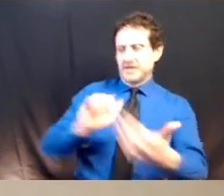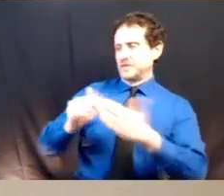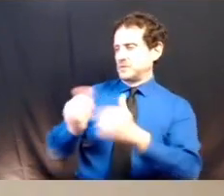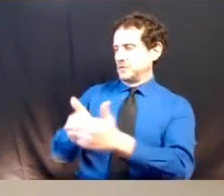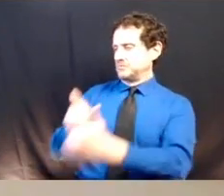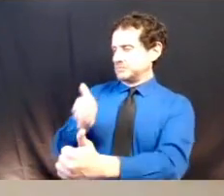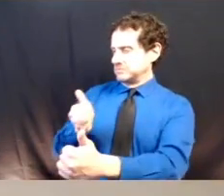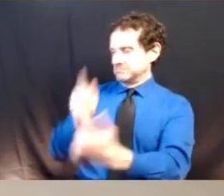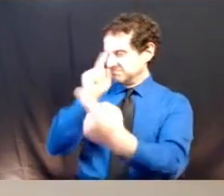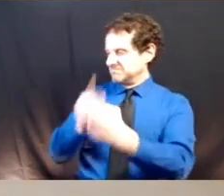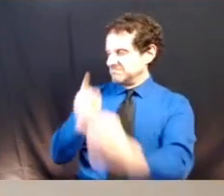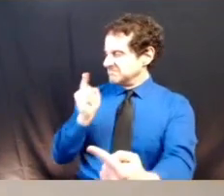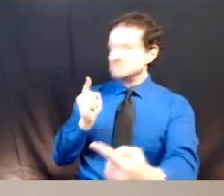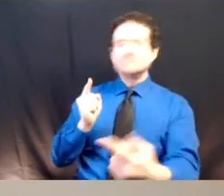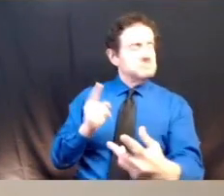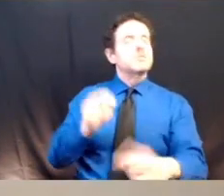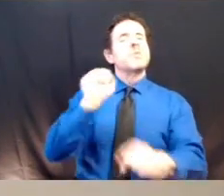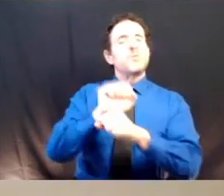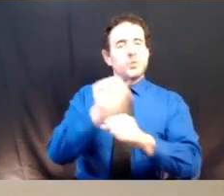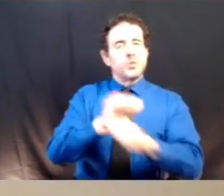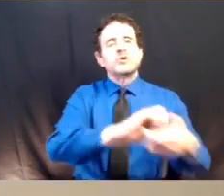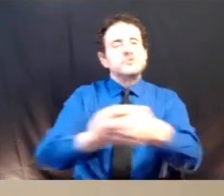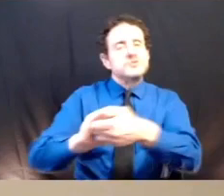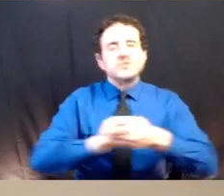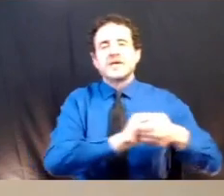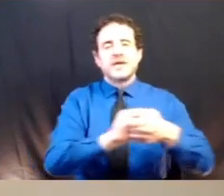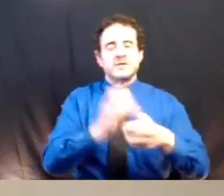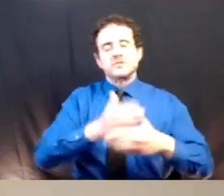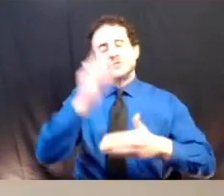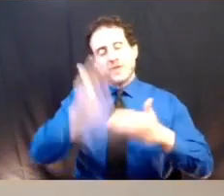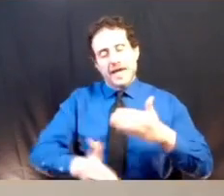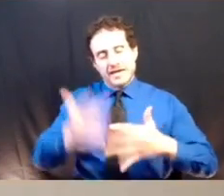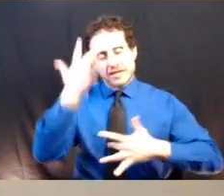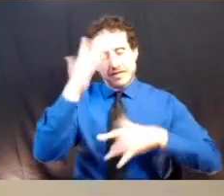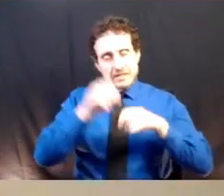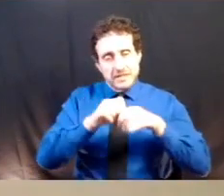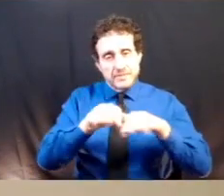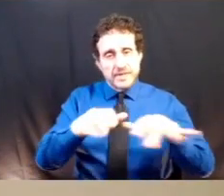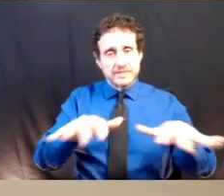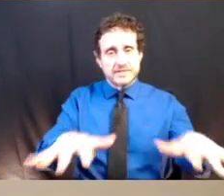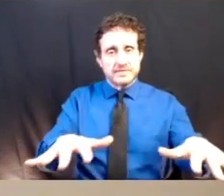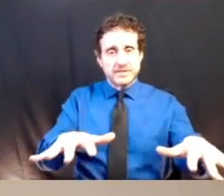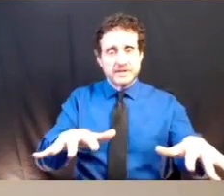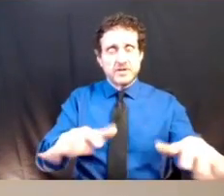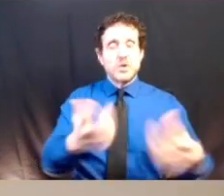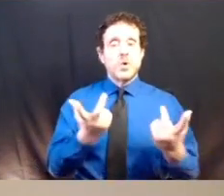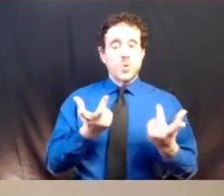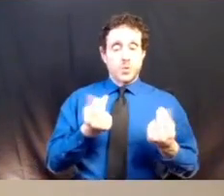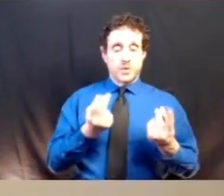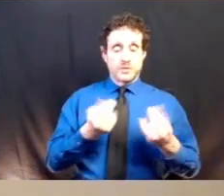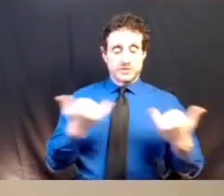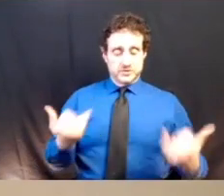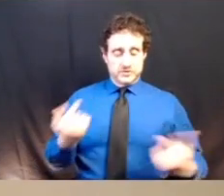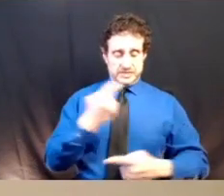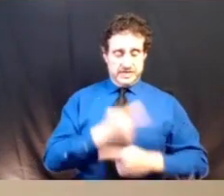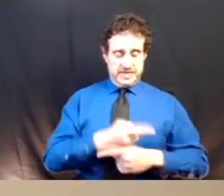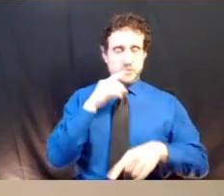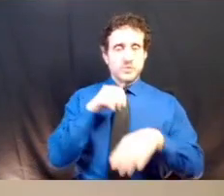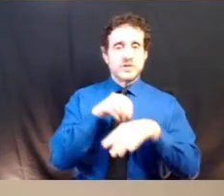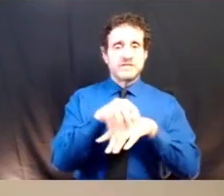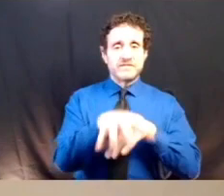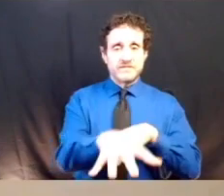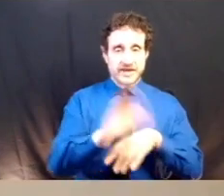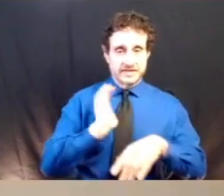pandemic. The way we respond to this virus today will affect our lives for the generations to